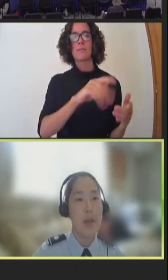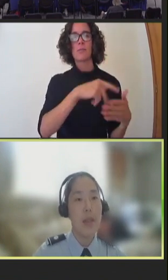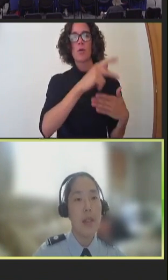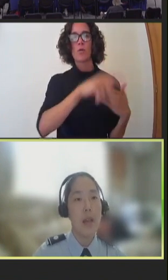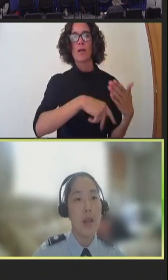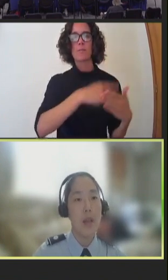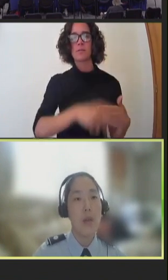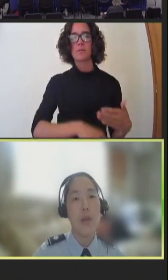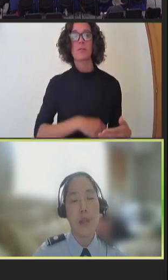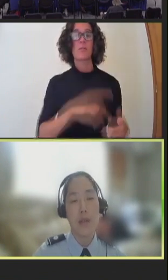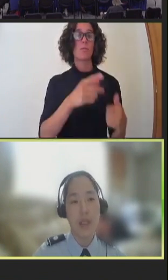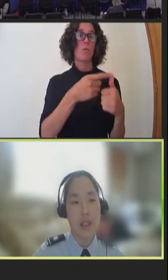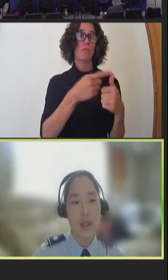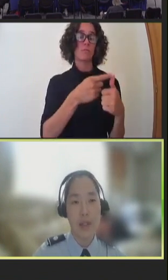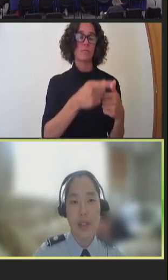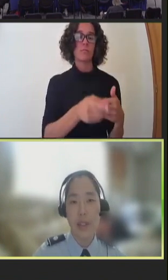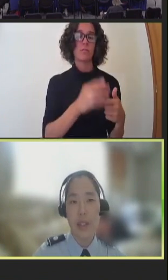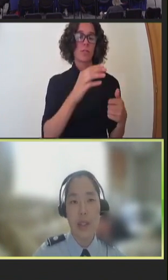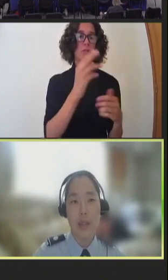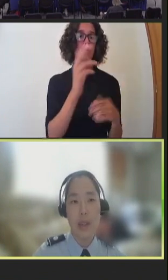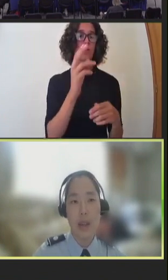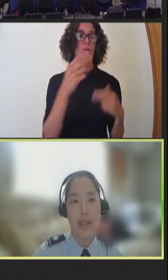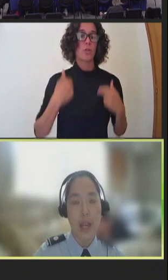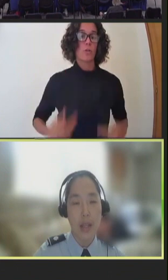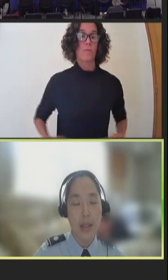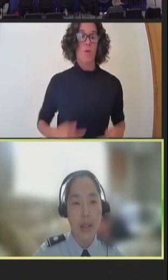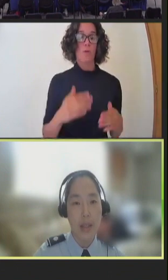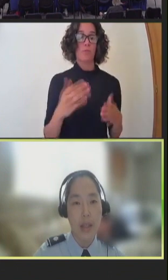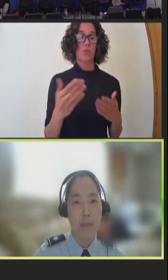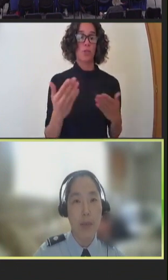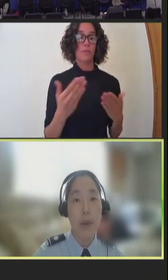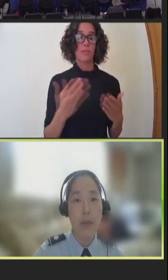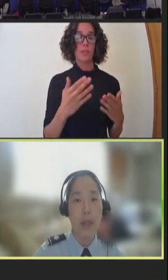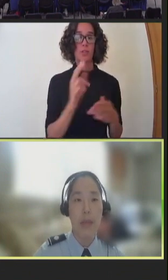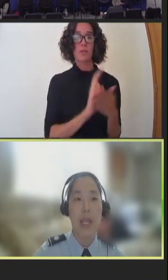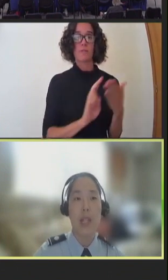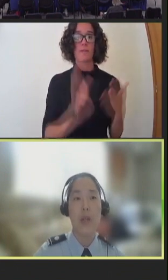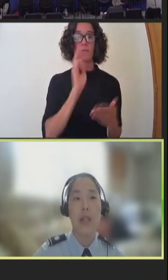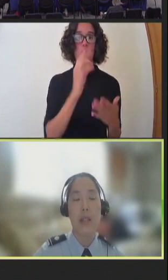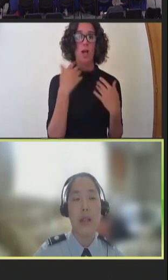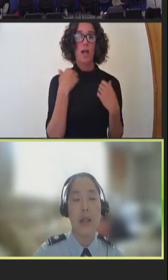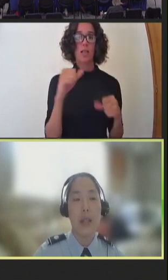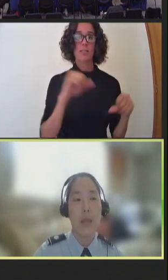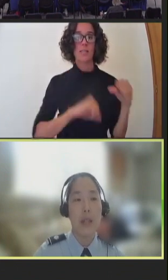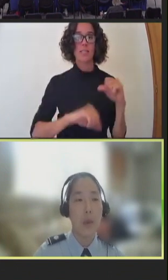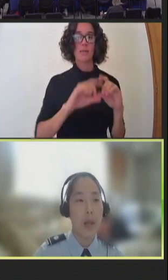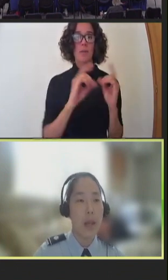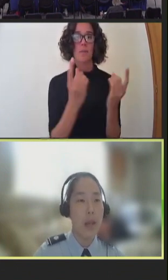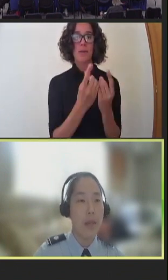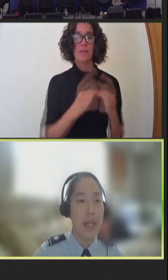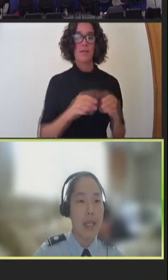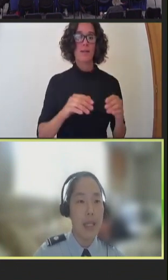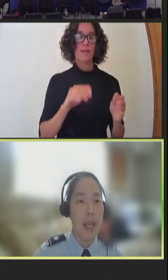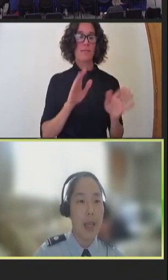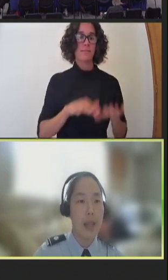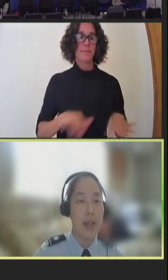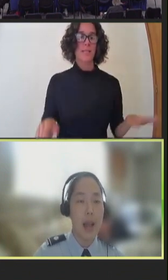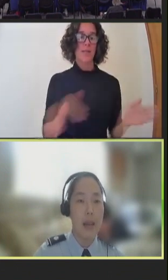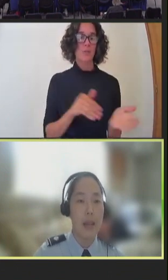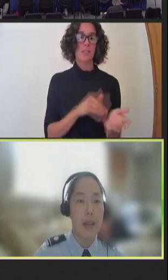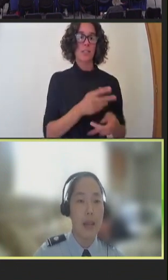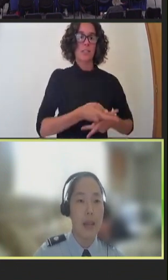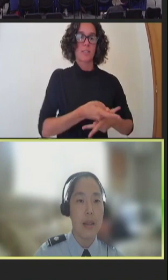the Uniformed Services University of the Health Sciences Department of Pediatrics has been supporting a vaccine